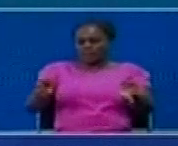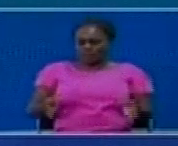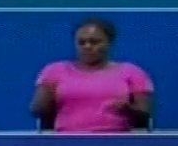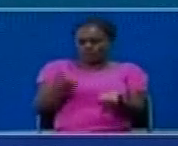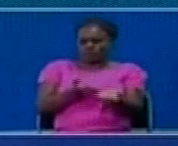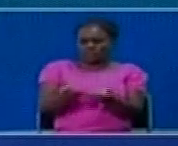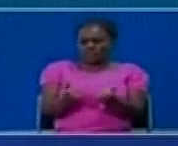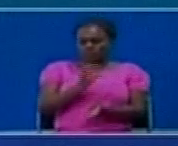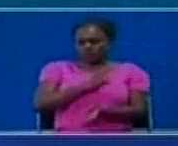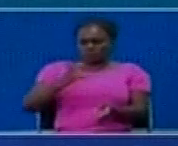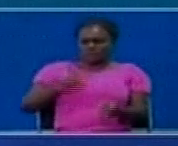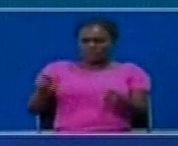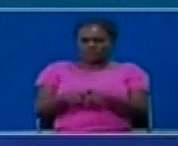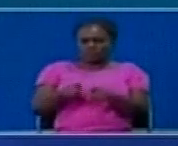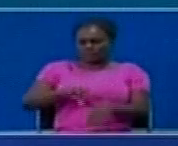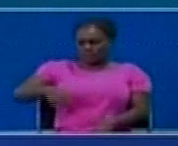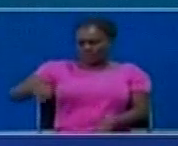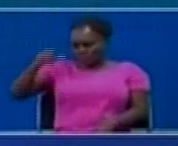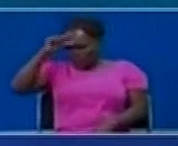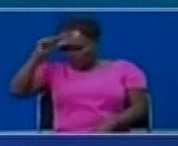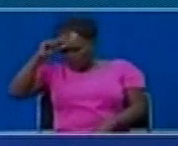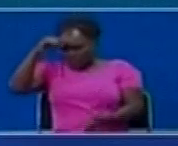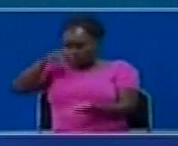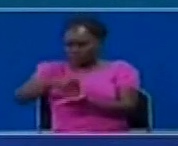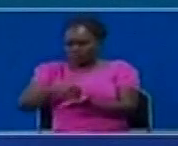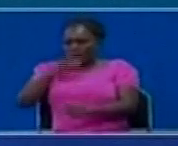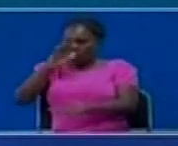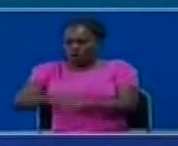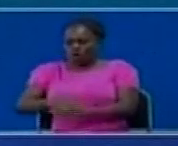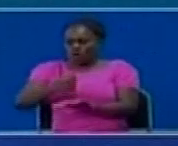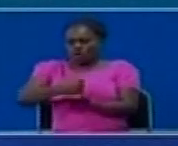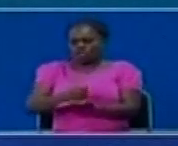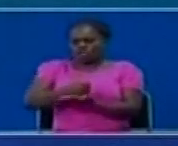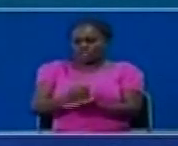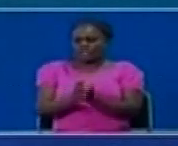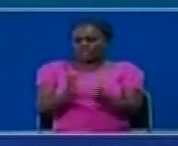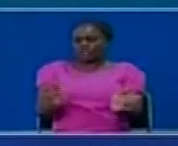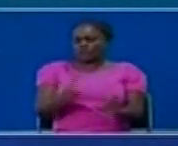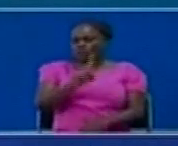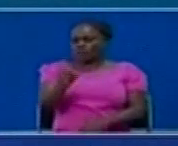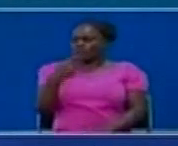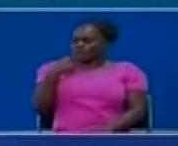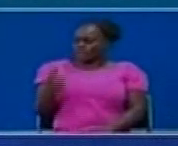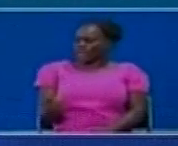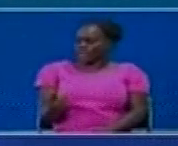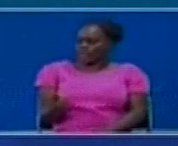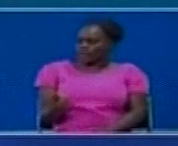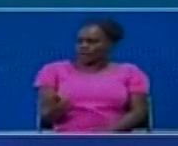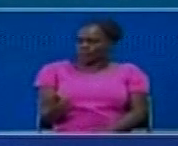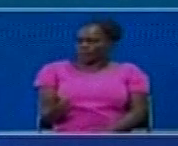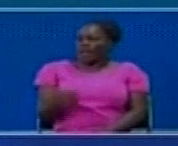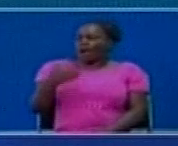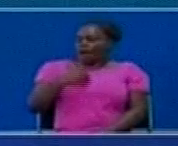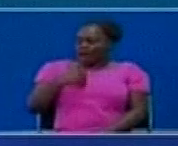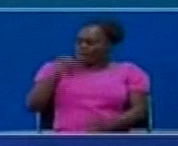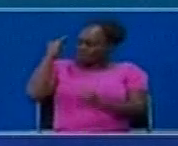Committee and the overall county government's input regarding the Auditor General's queries, saying, and I quote, "We have the